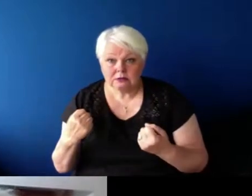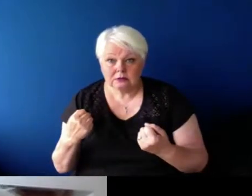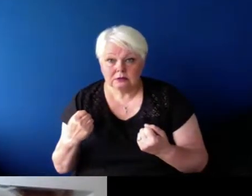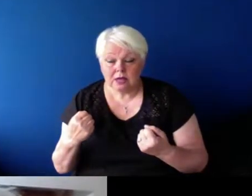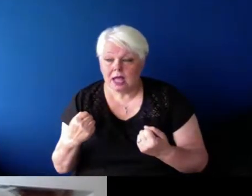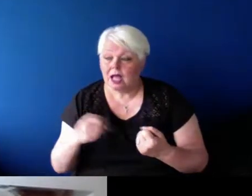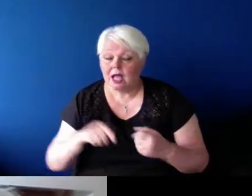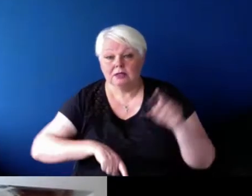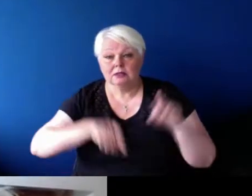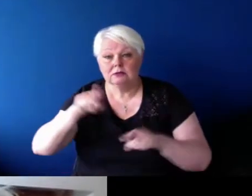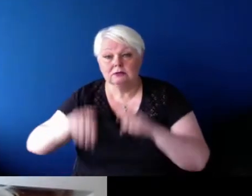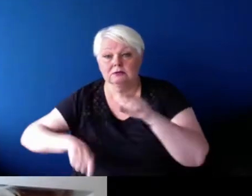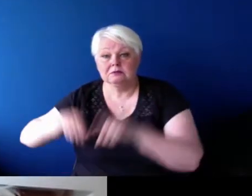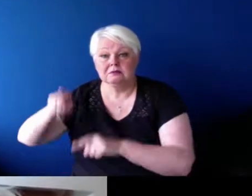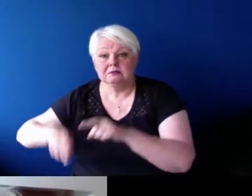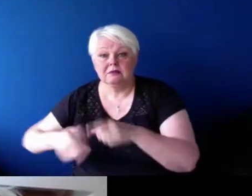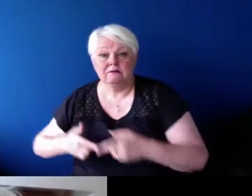views.